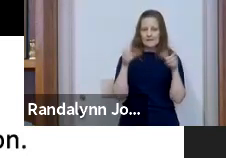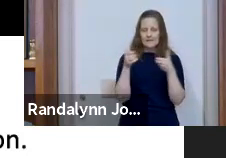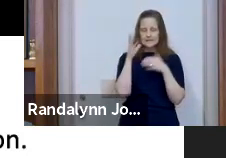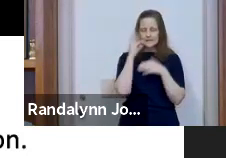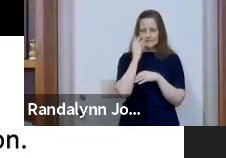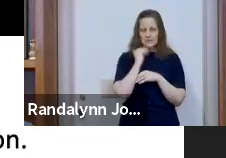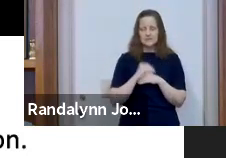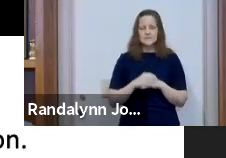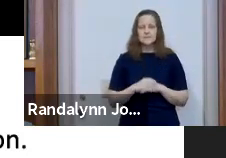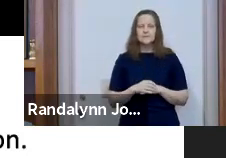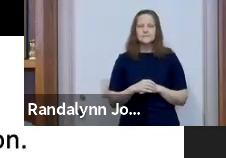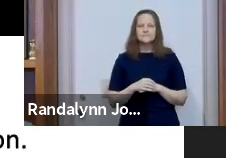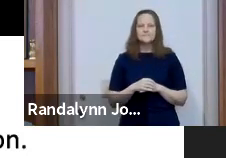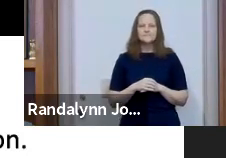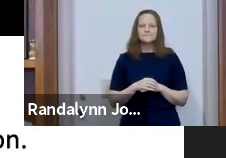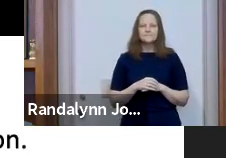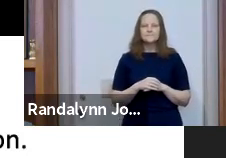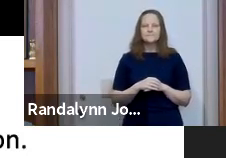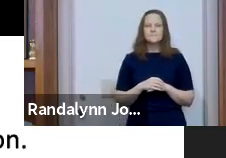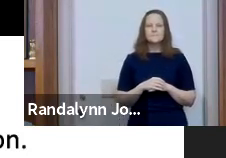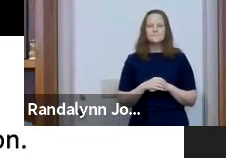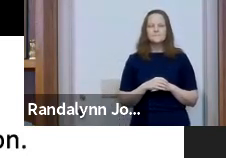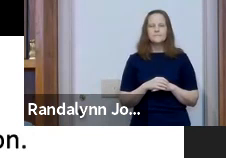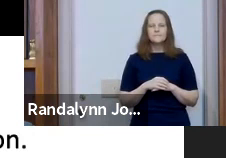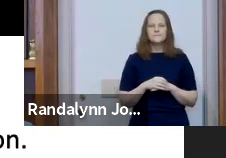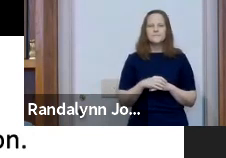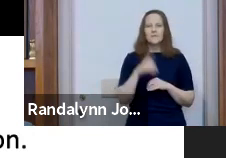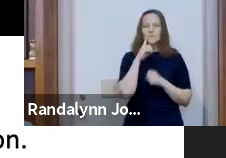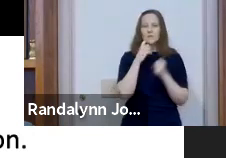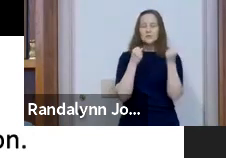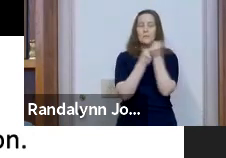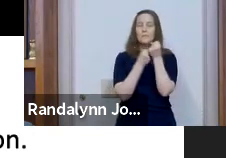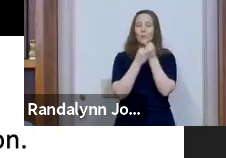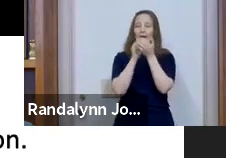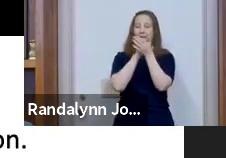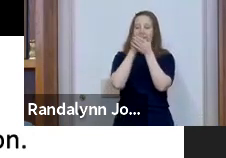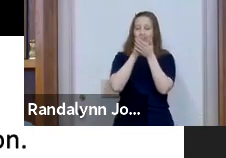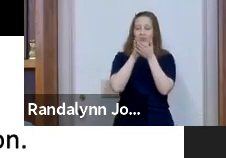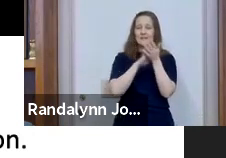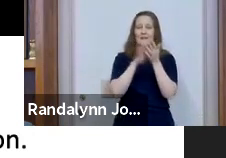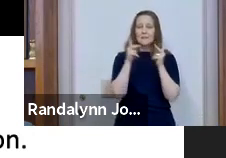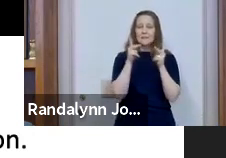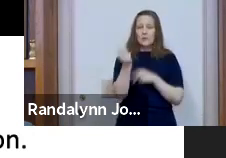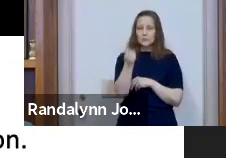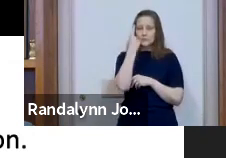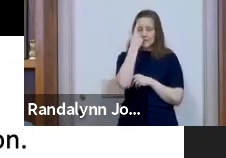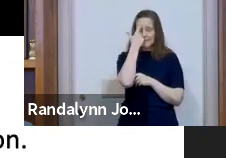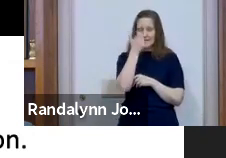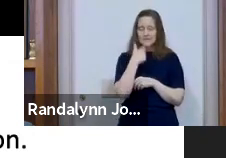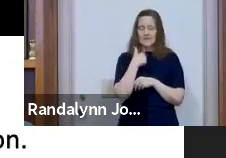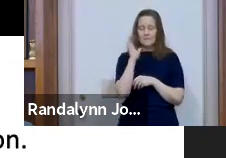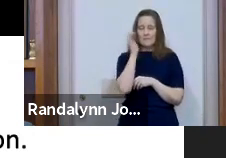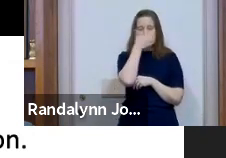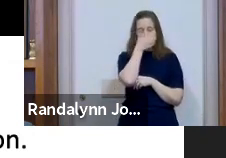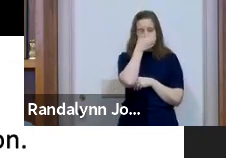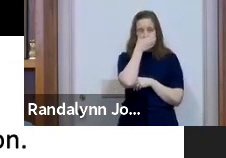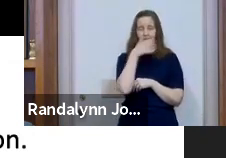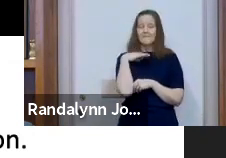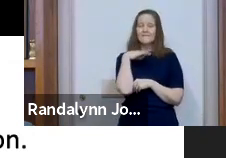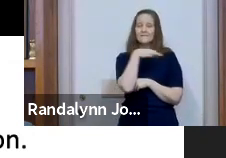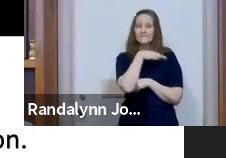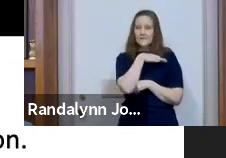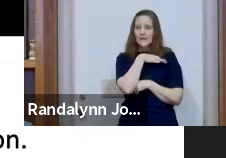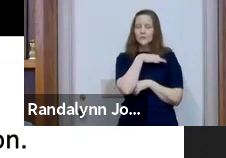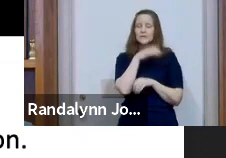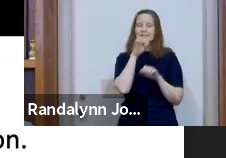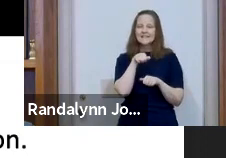experience. And finally, in order to support hygiene and to help people be understood because of wearing masks, faculty are going to be